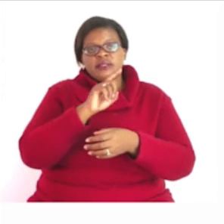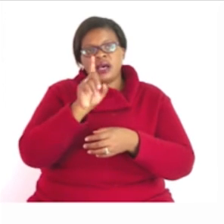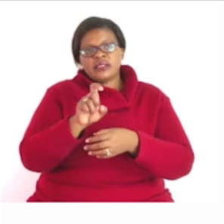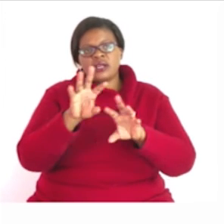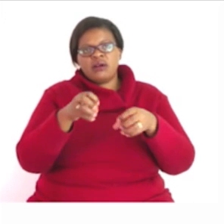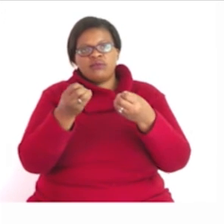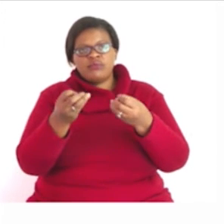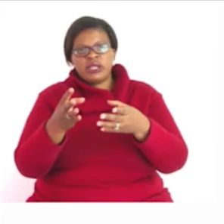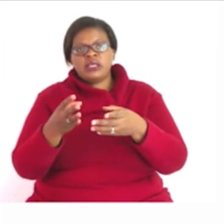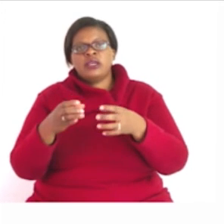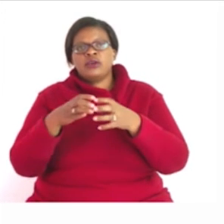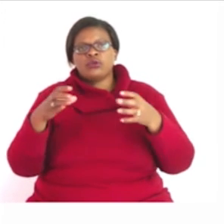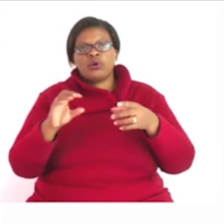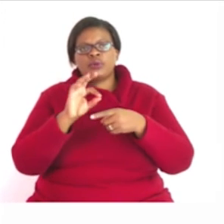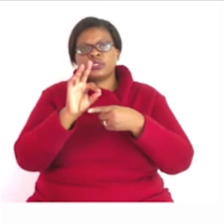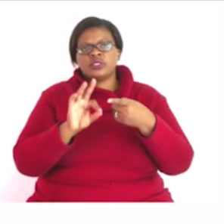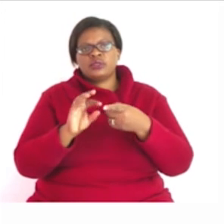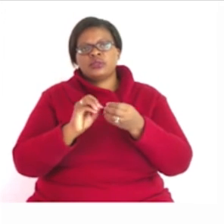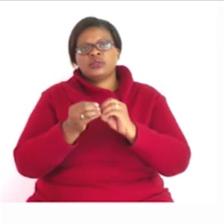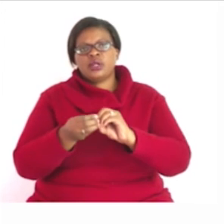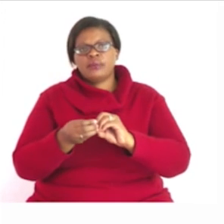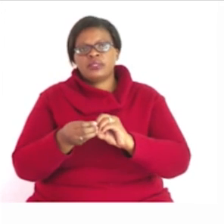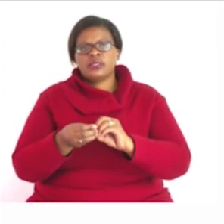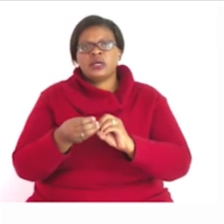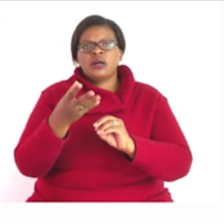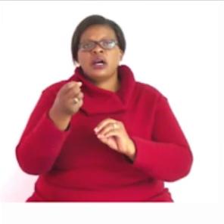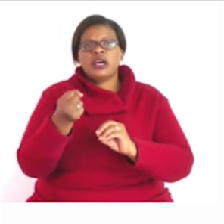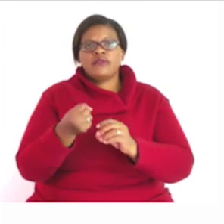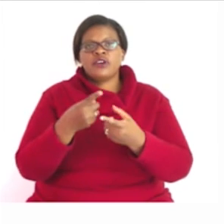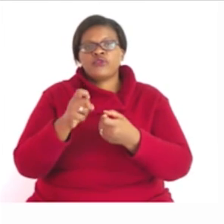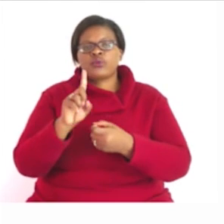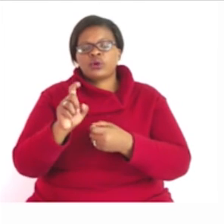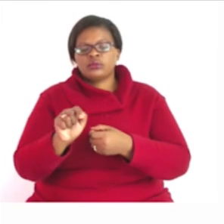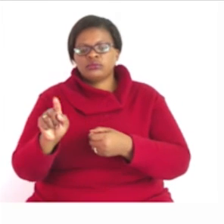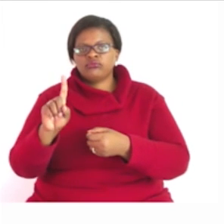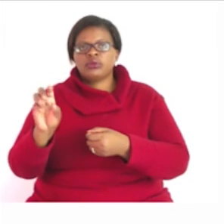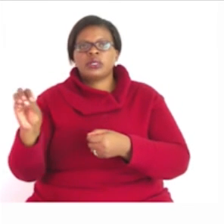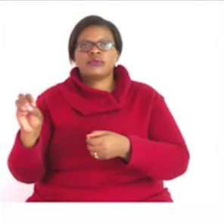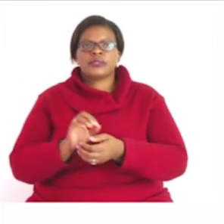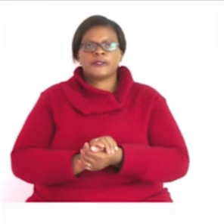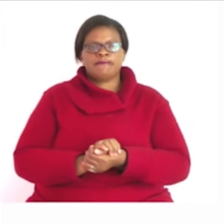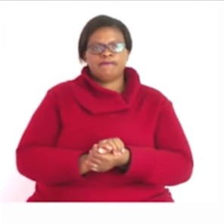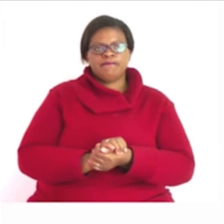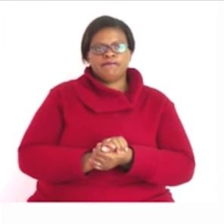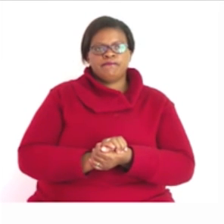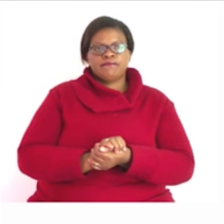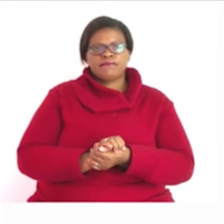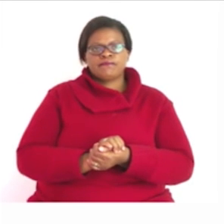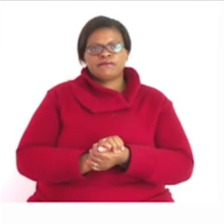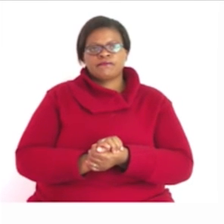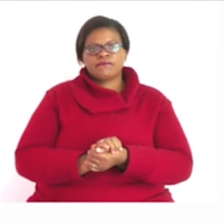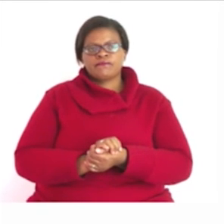to 100? How many composite numbers do we have from 1 to 100? And